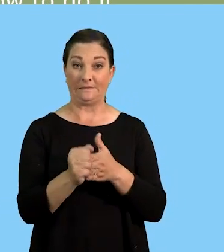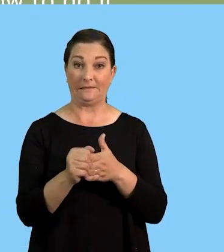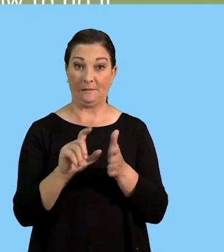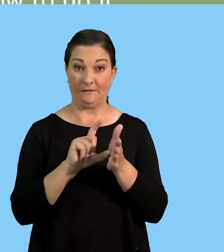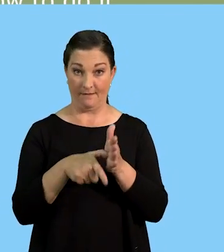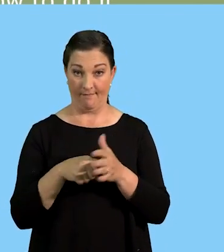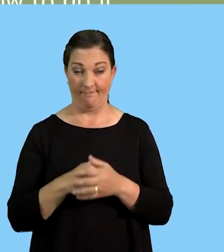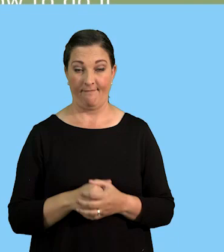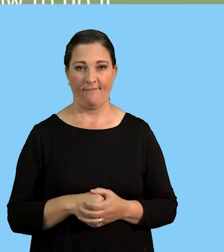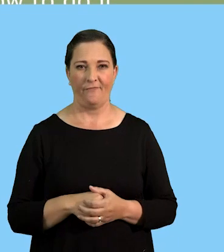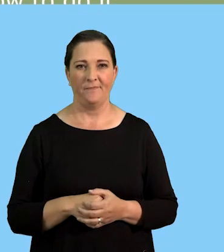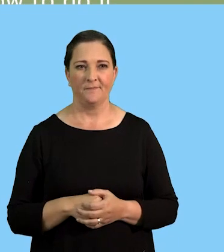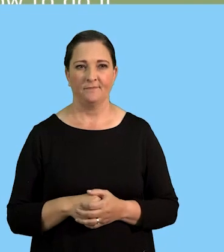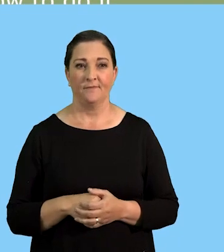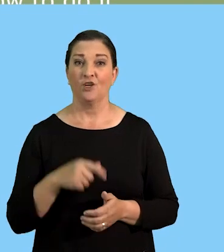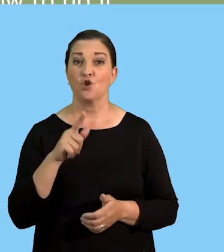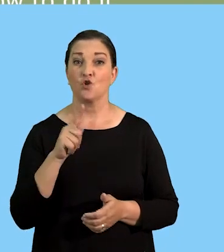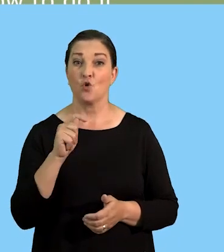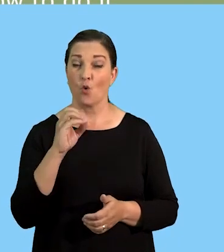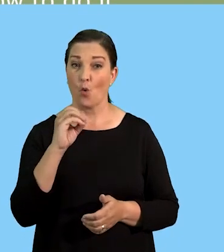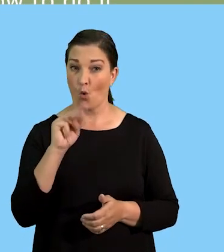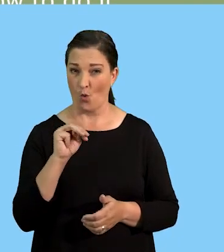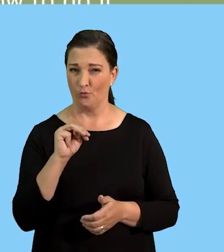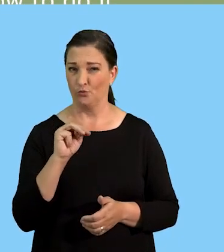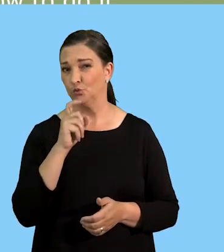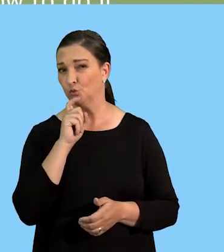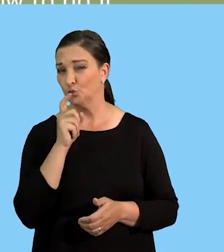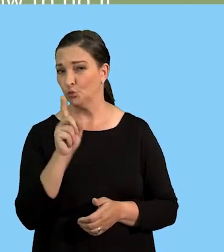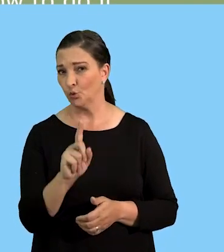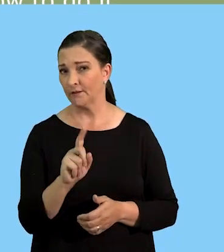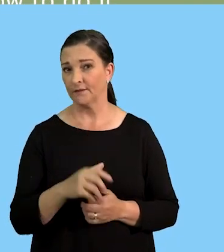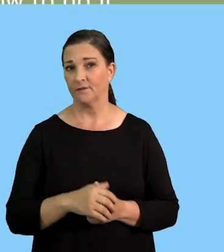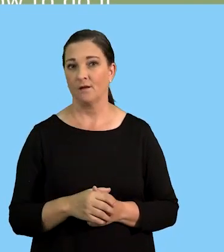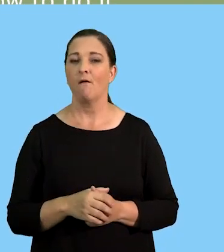leadership style because now Tom uses